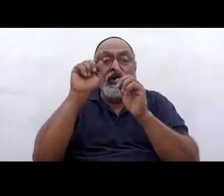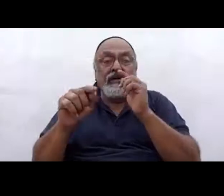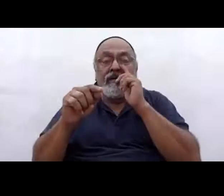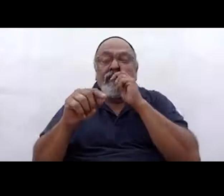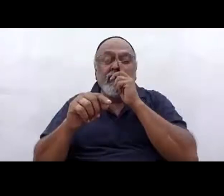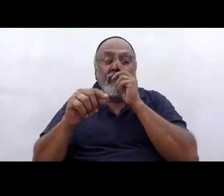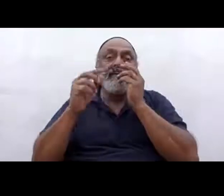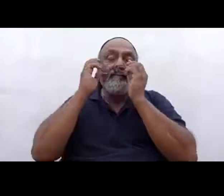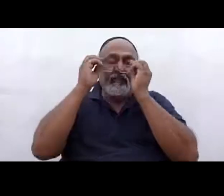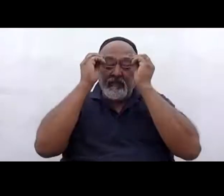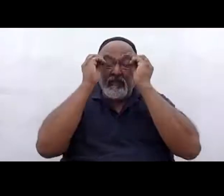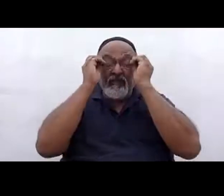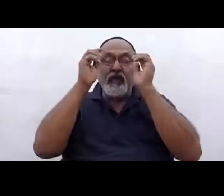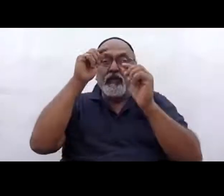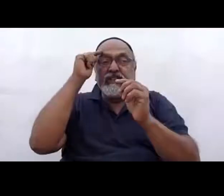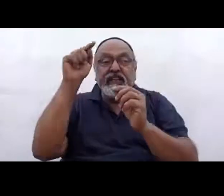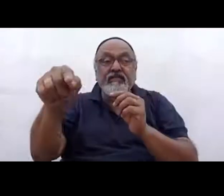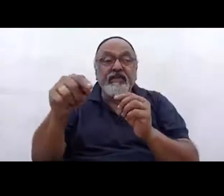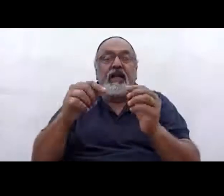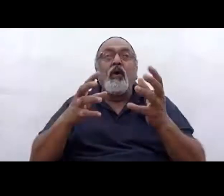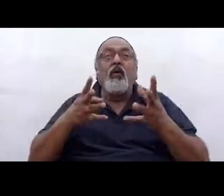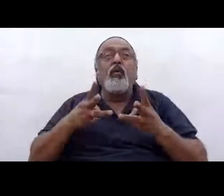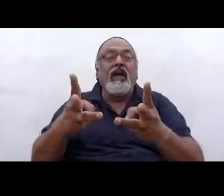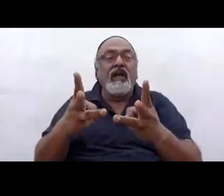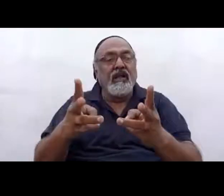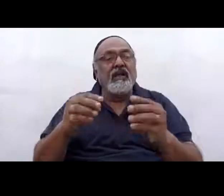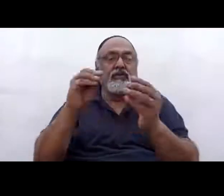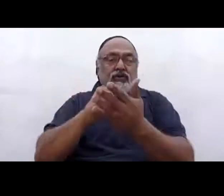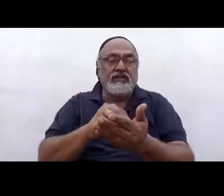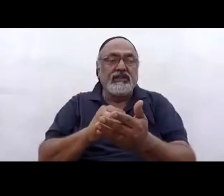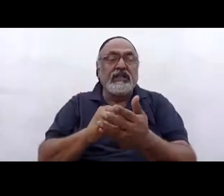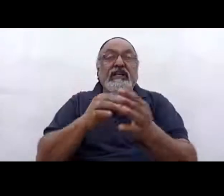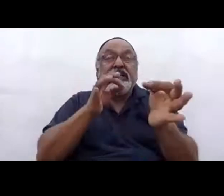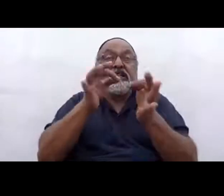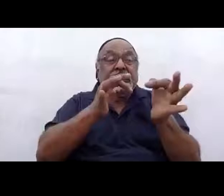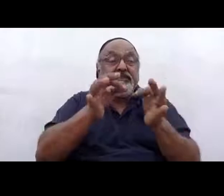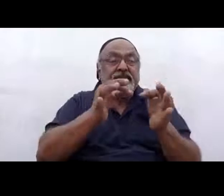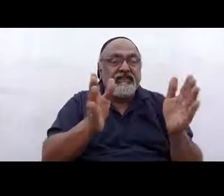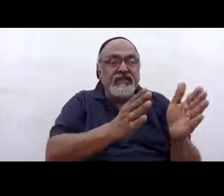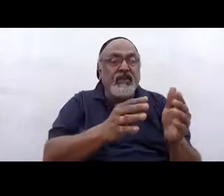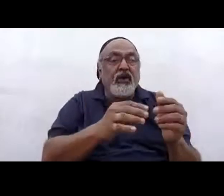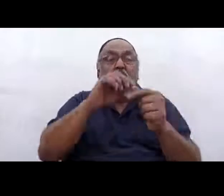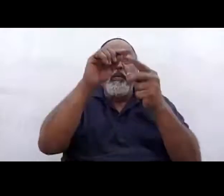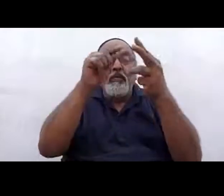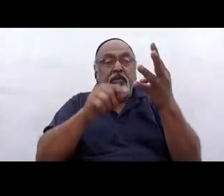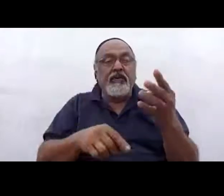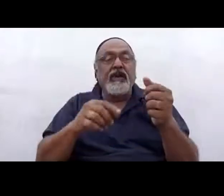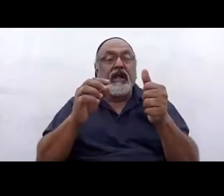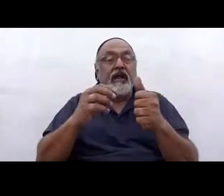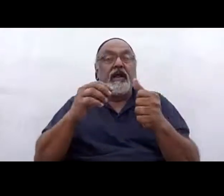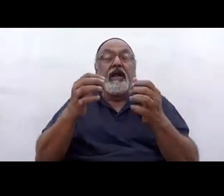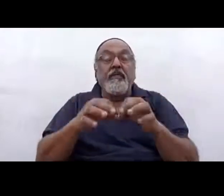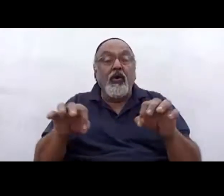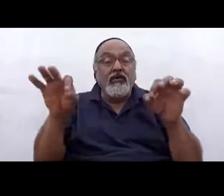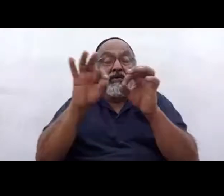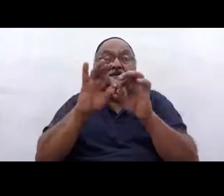paper are not usually included in this. Whereas in descriptive, all the following are included. That is, you will